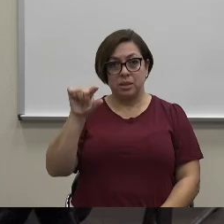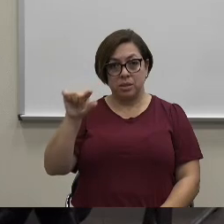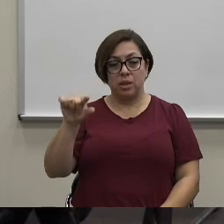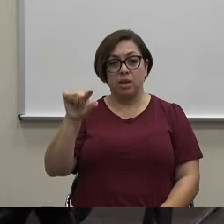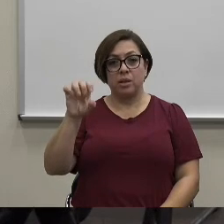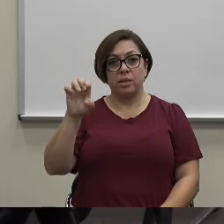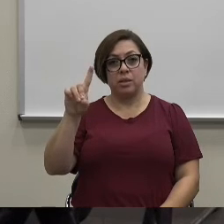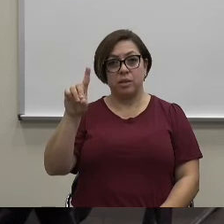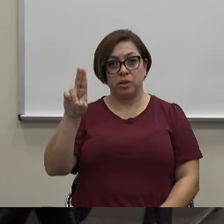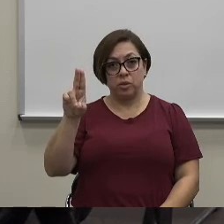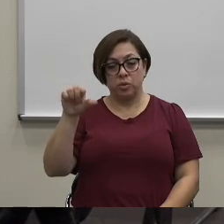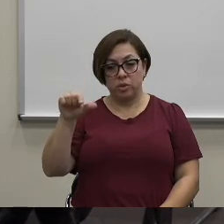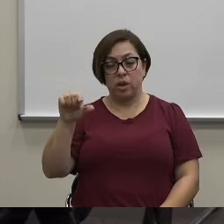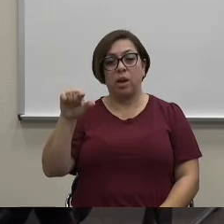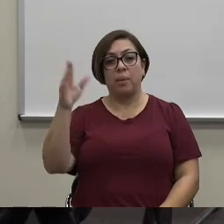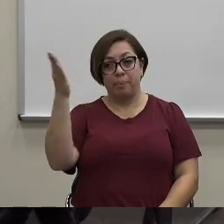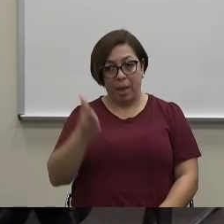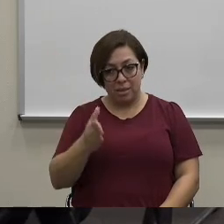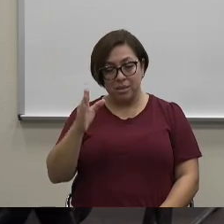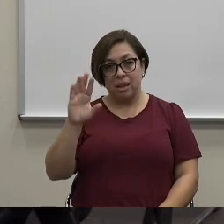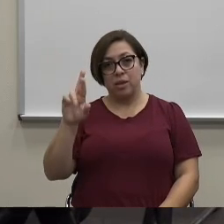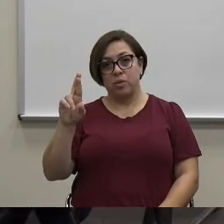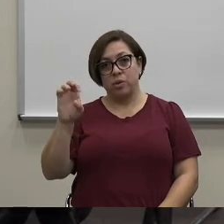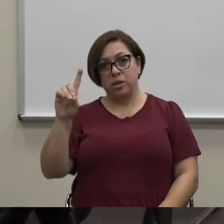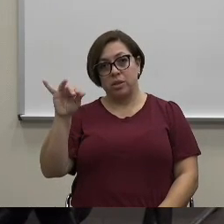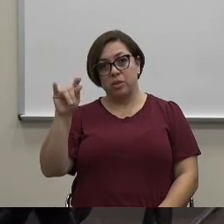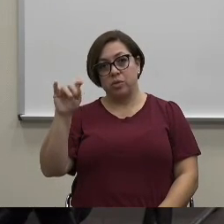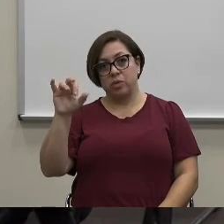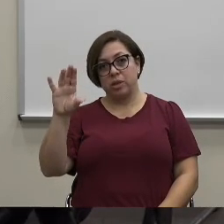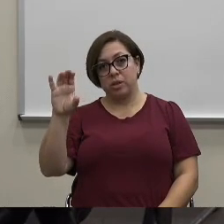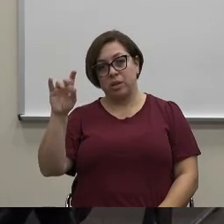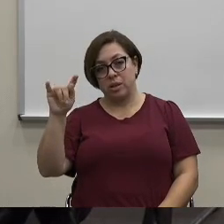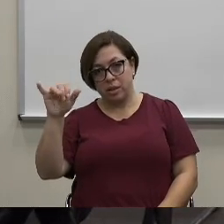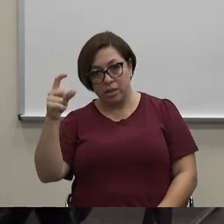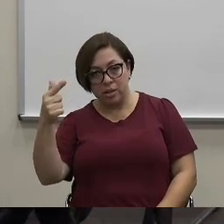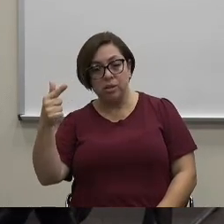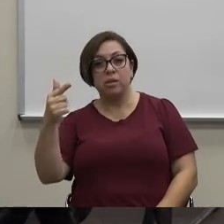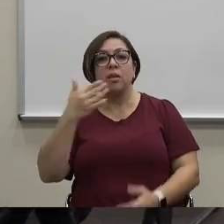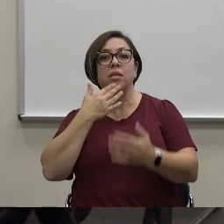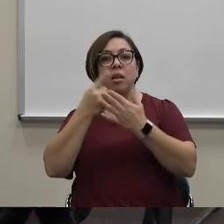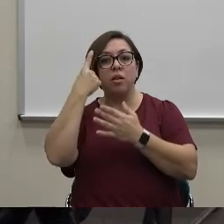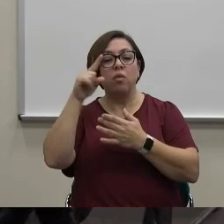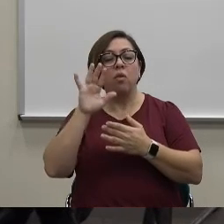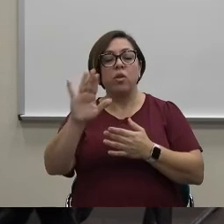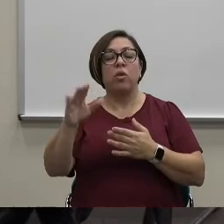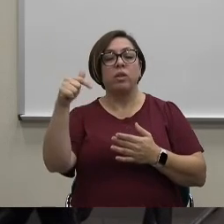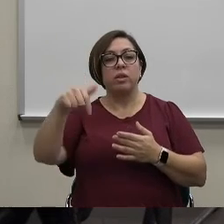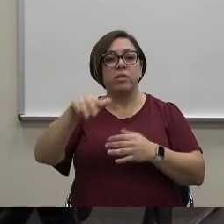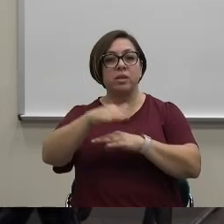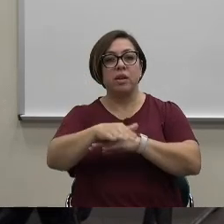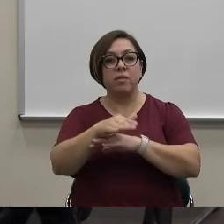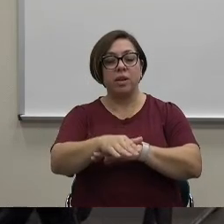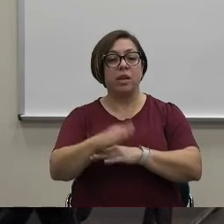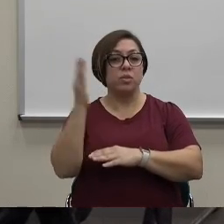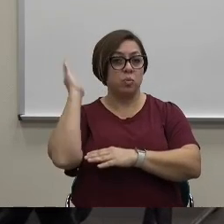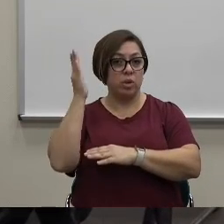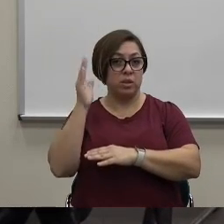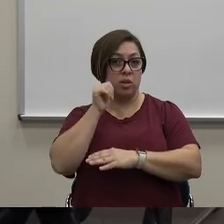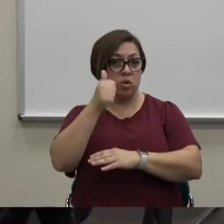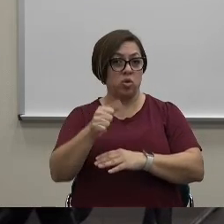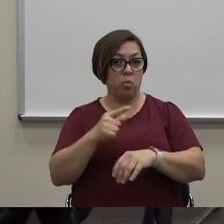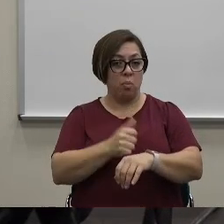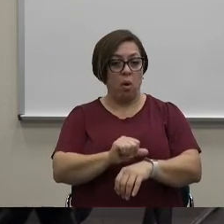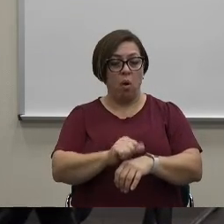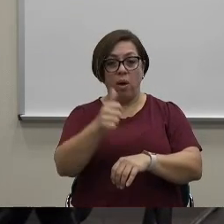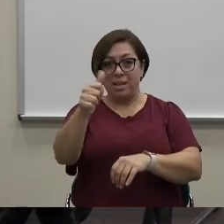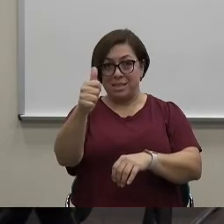go.epcc.edu/redistricting for more information. And again, thank you for attending this evening's presentation. We'll have one tomorrow at 10 o'clock at the